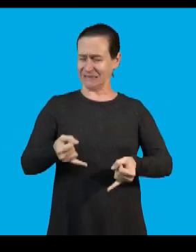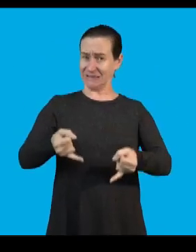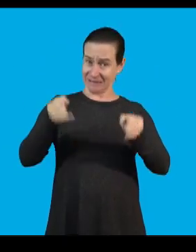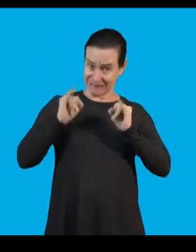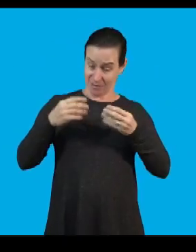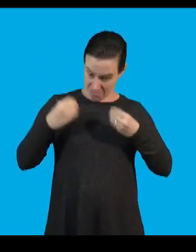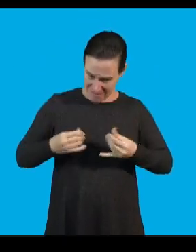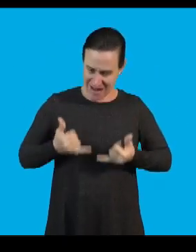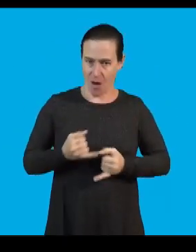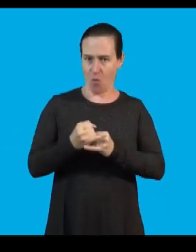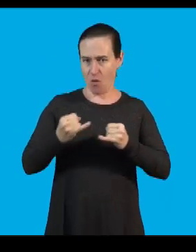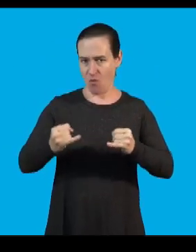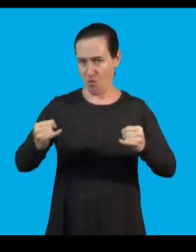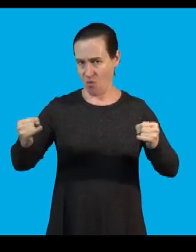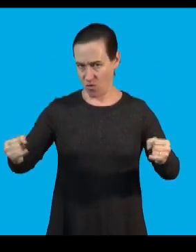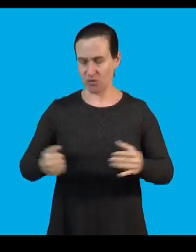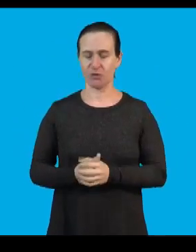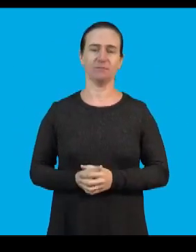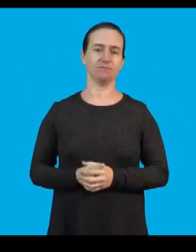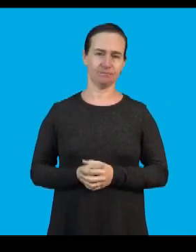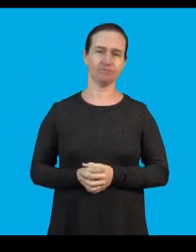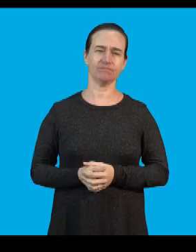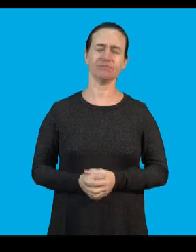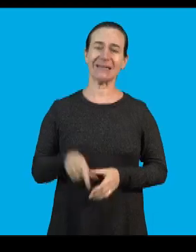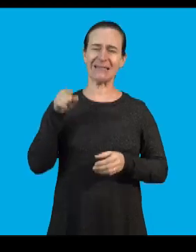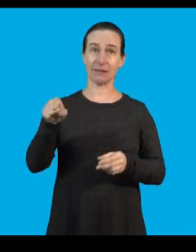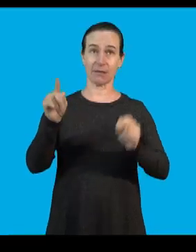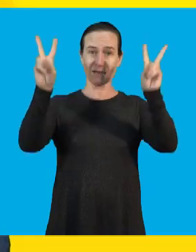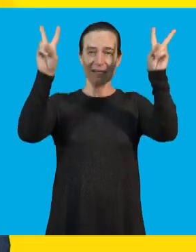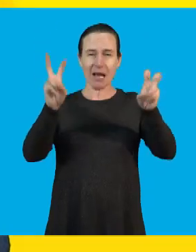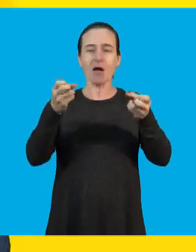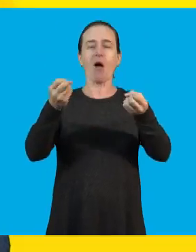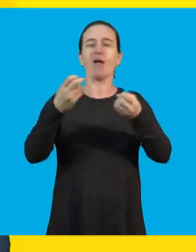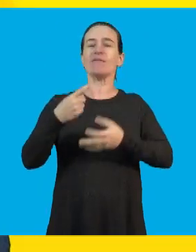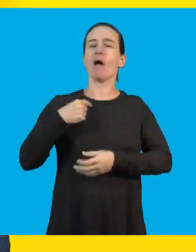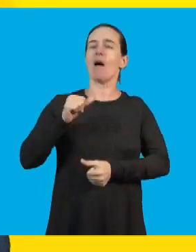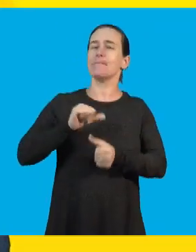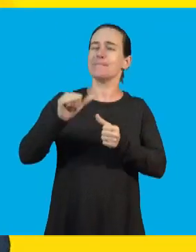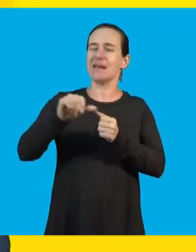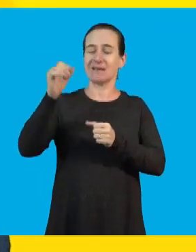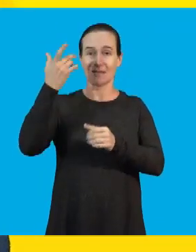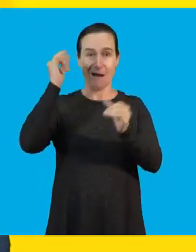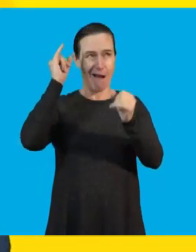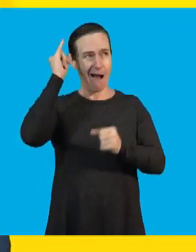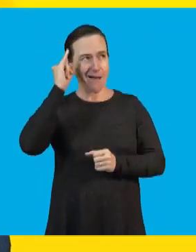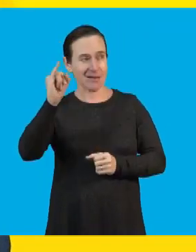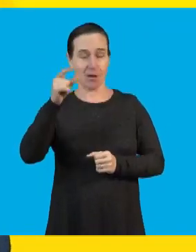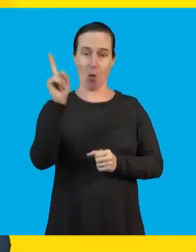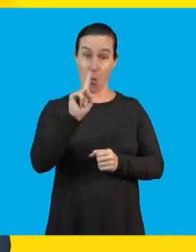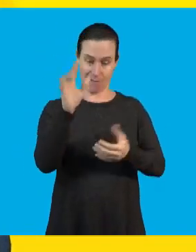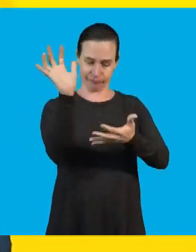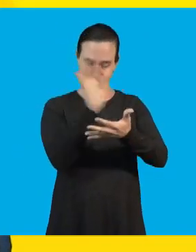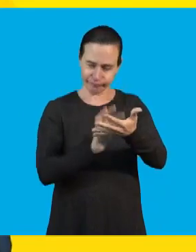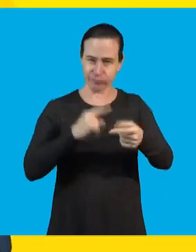Making. So remember what we said about a title? It sort of shapes your idea of what the text is